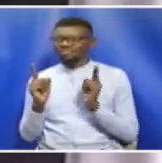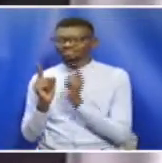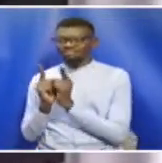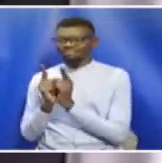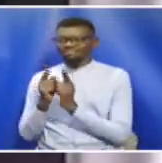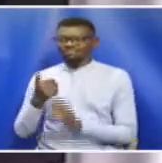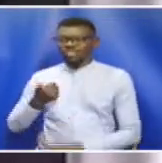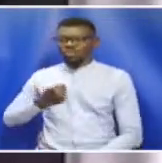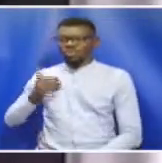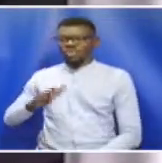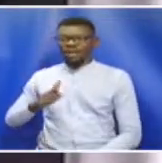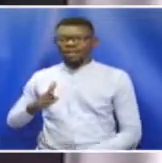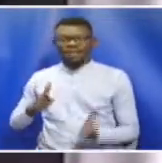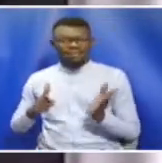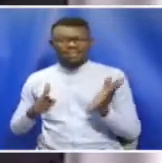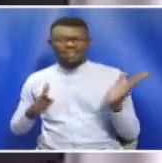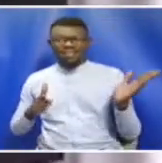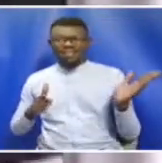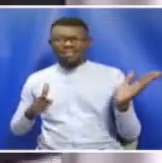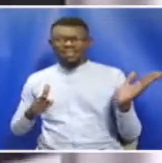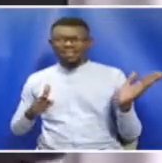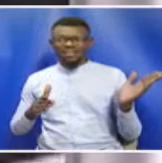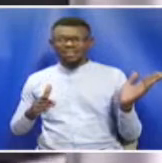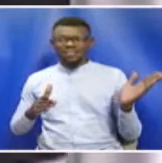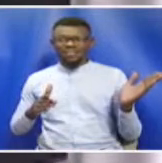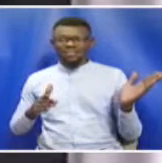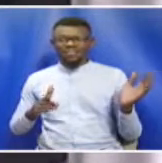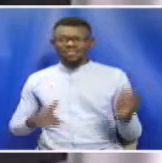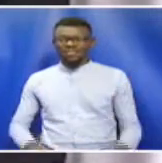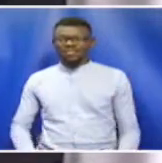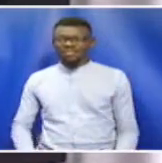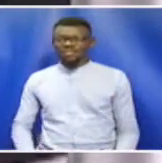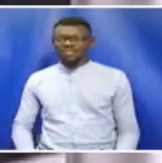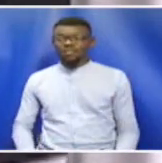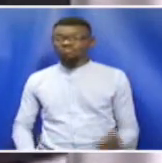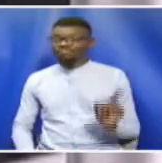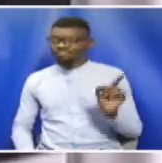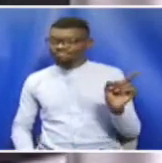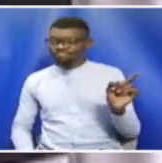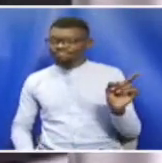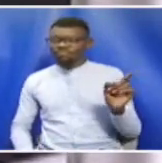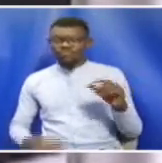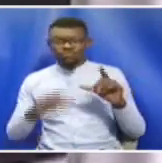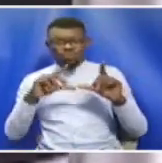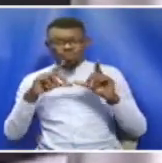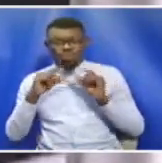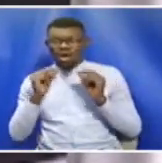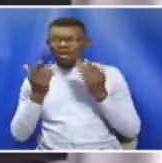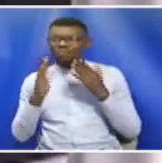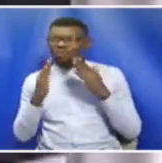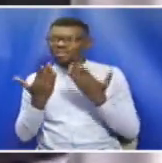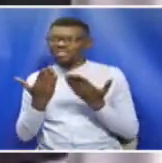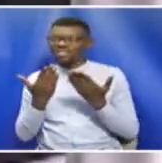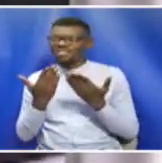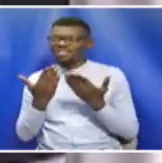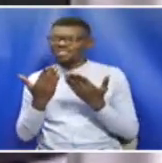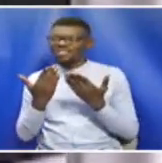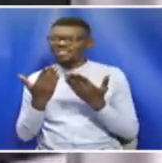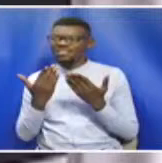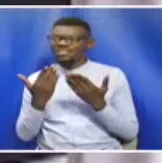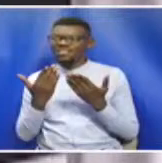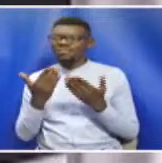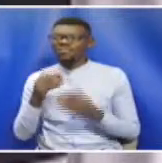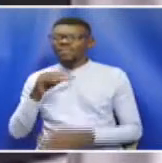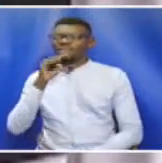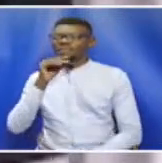Sandy Morara. She's somewhere here in the crowd. And she told me that her father had been remembered in Mombasa